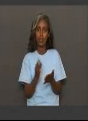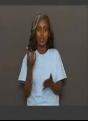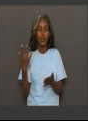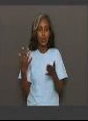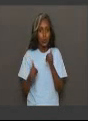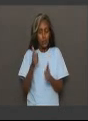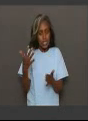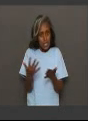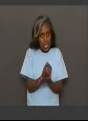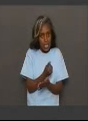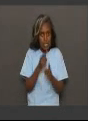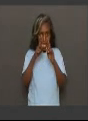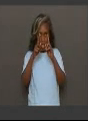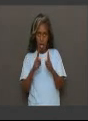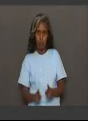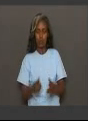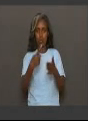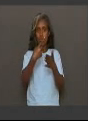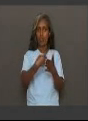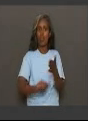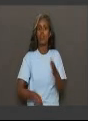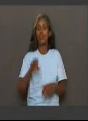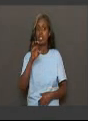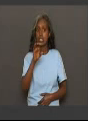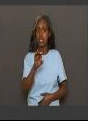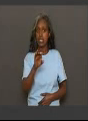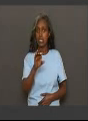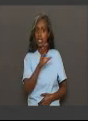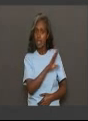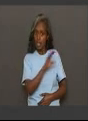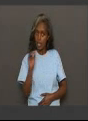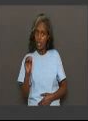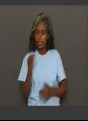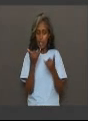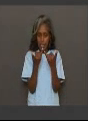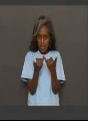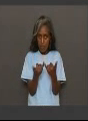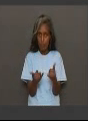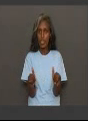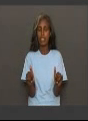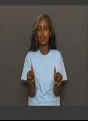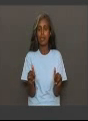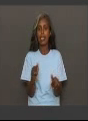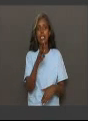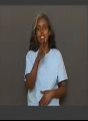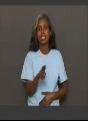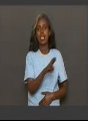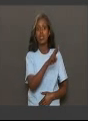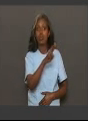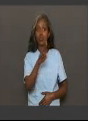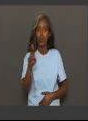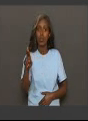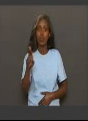take the absolute value of C and divide it by the square